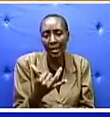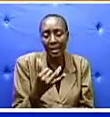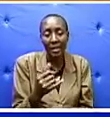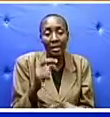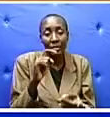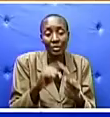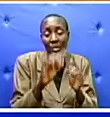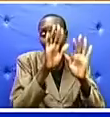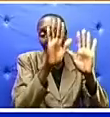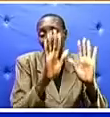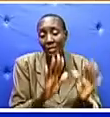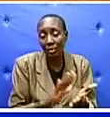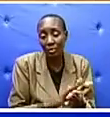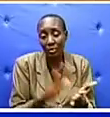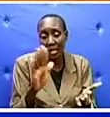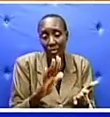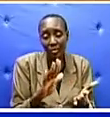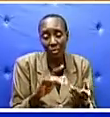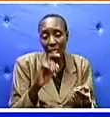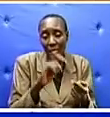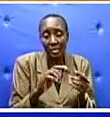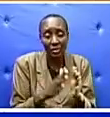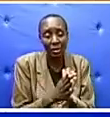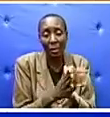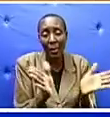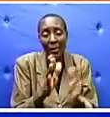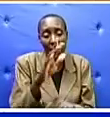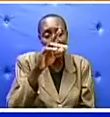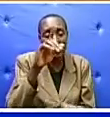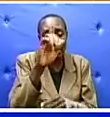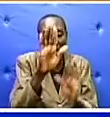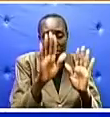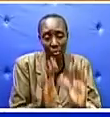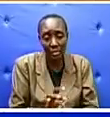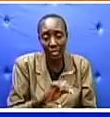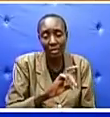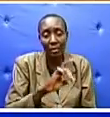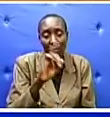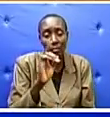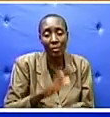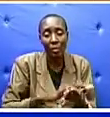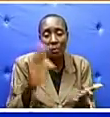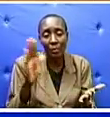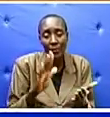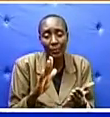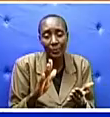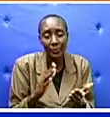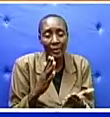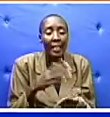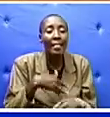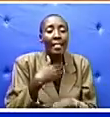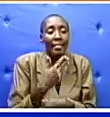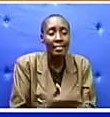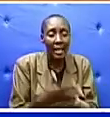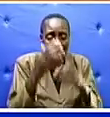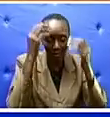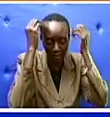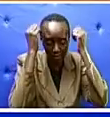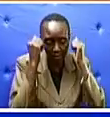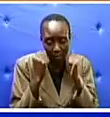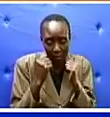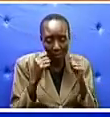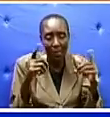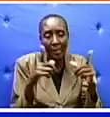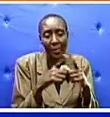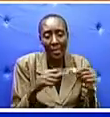more important, mass testing is more important than as much as condoms come in handy. That's the message that